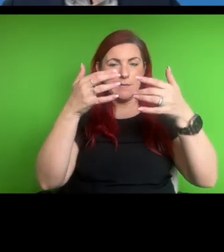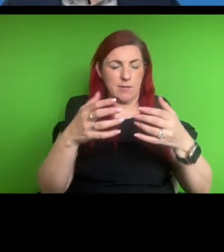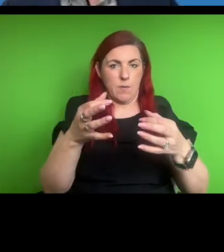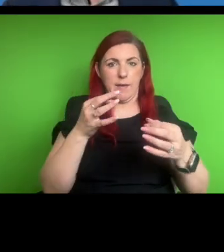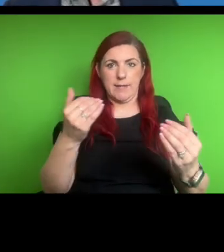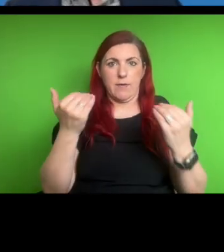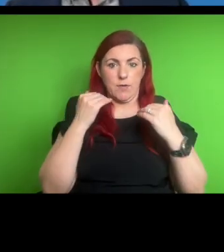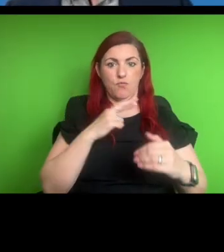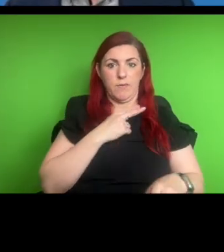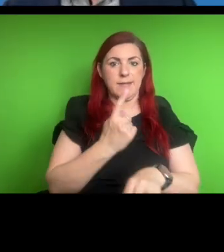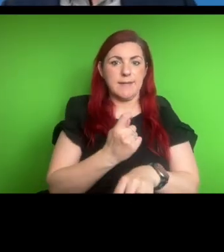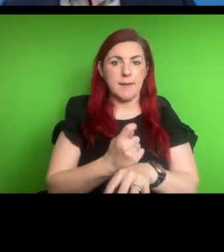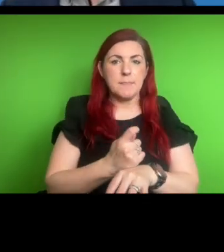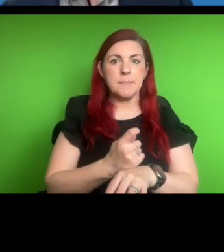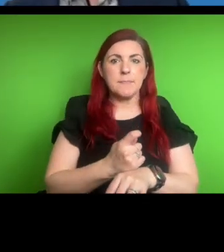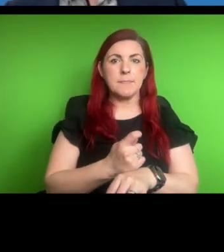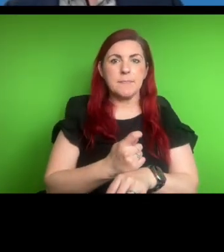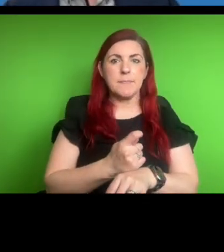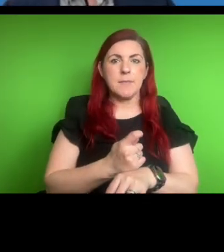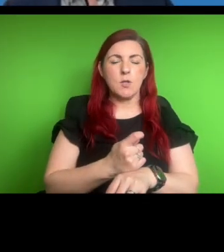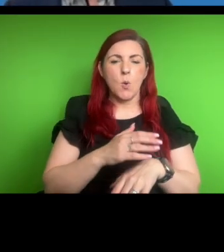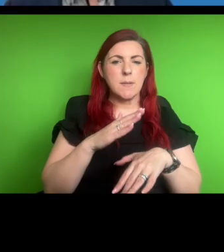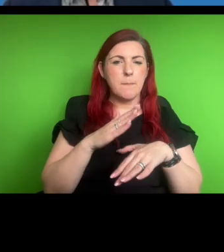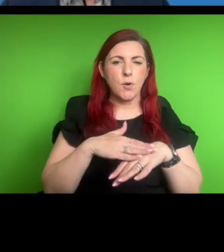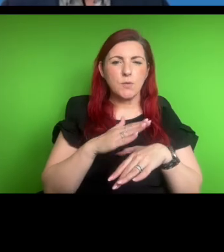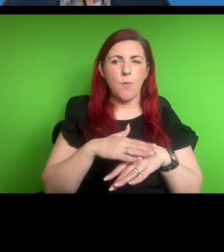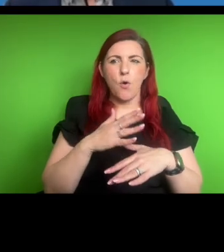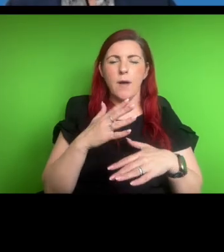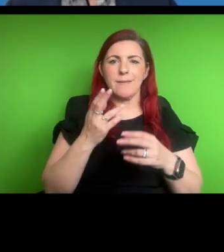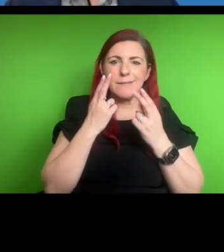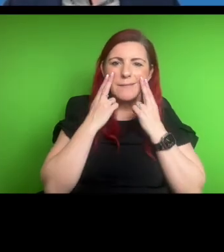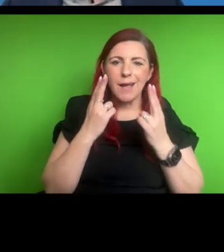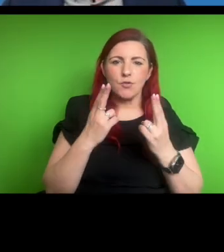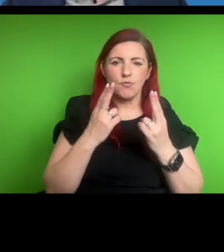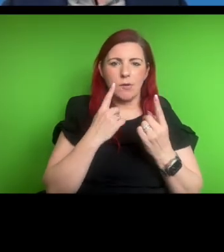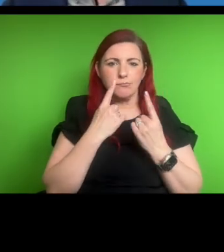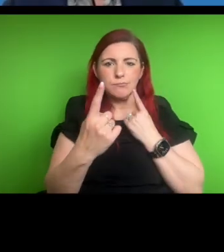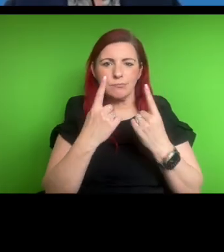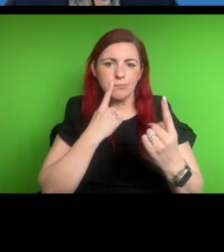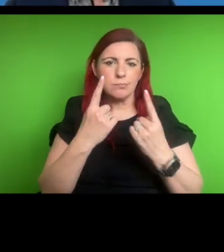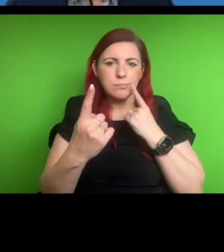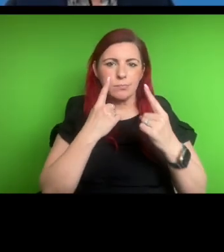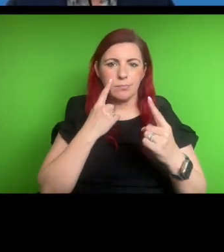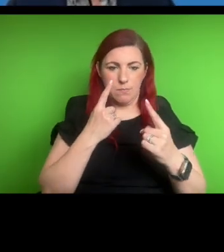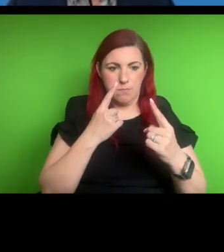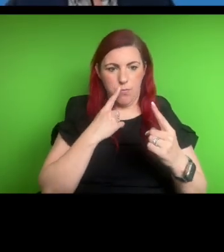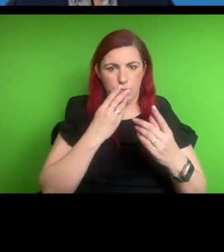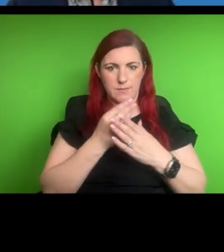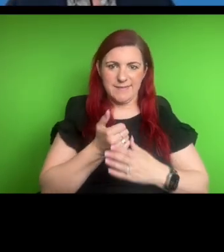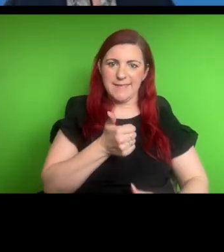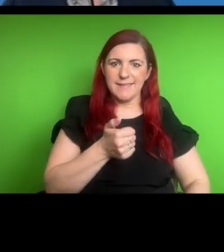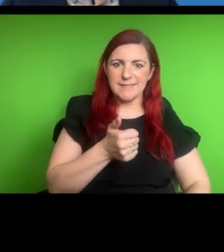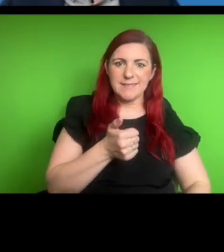a much more natural and conversational way of texting, but it also enables more rapid